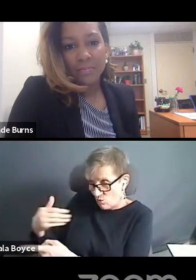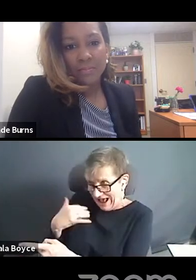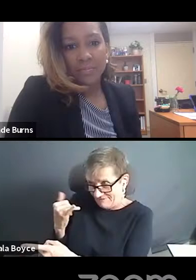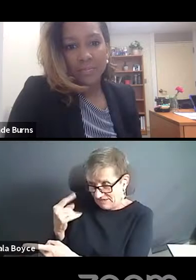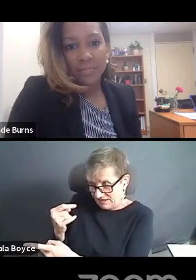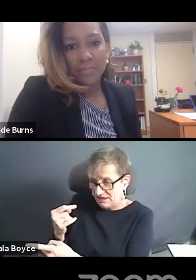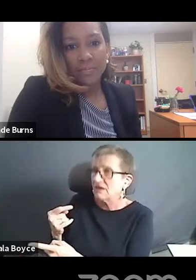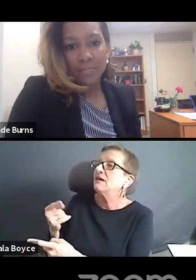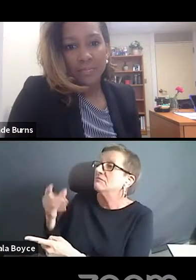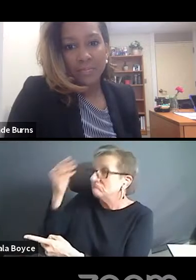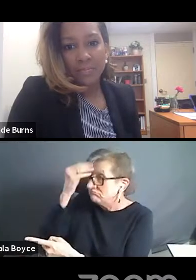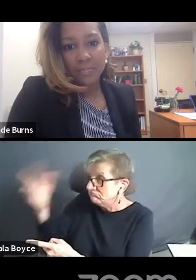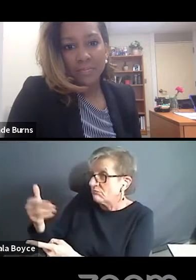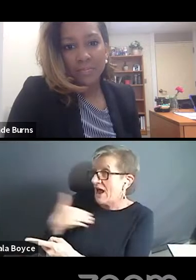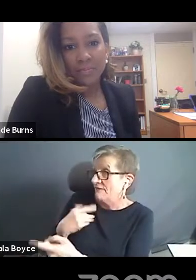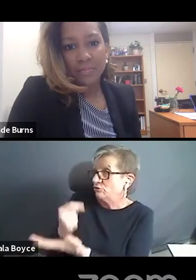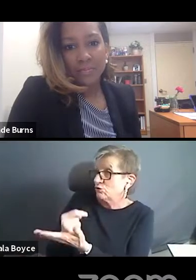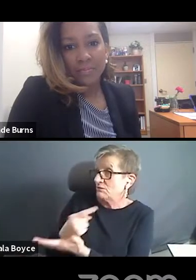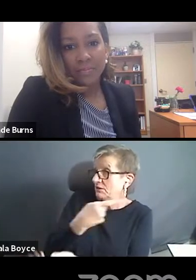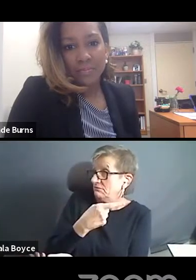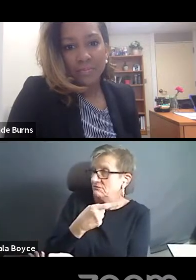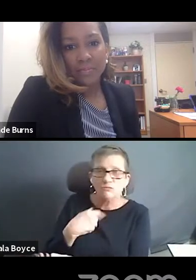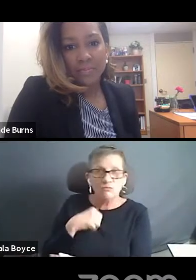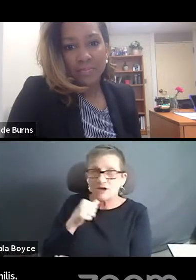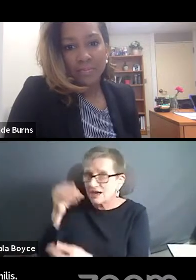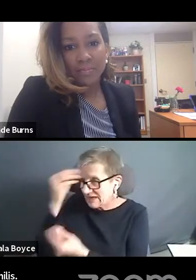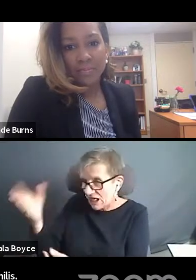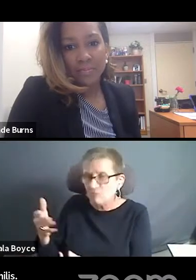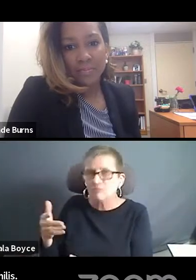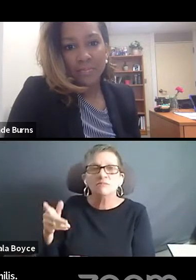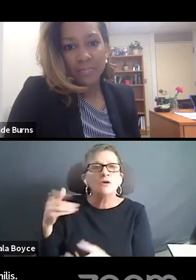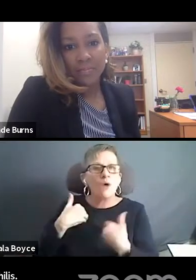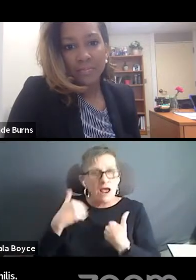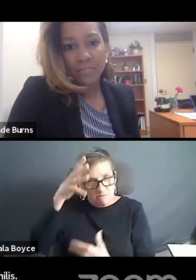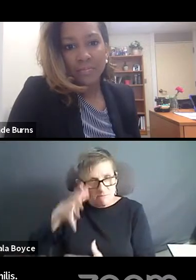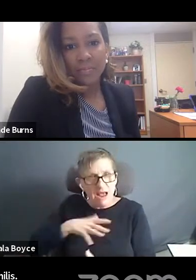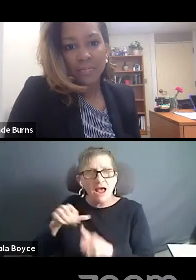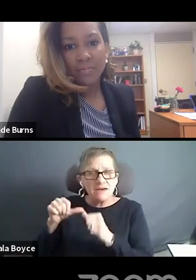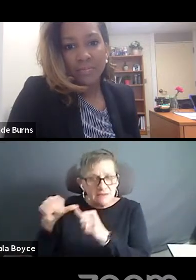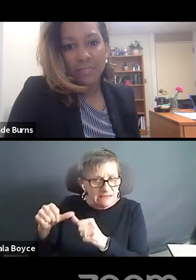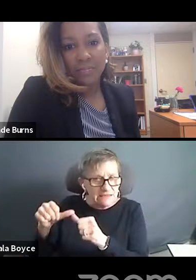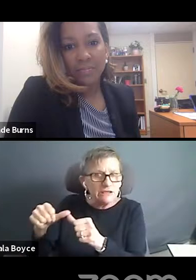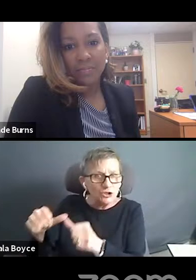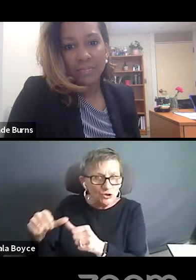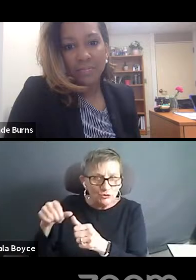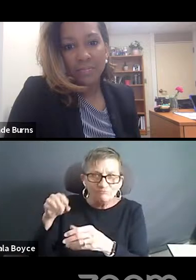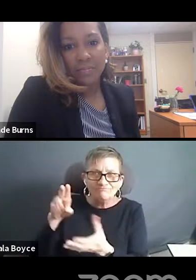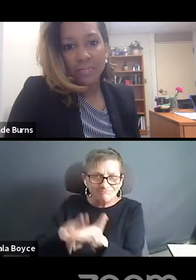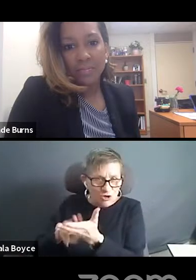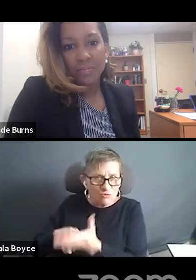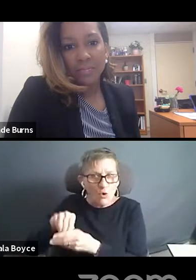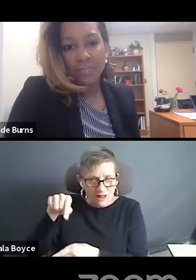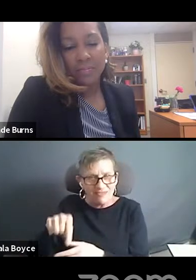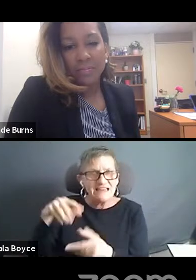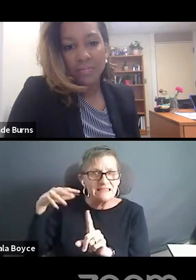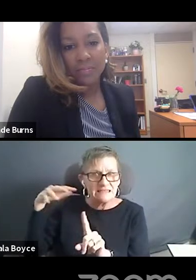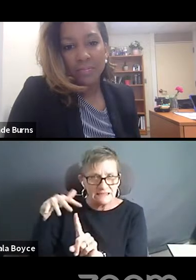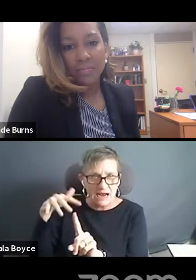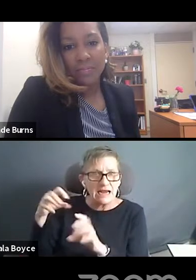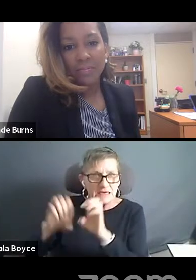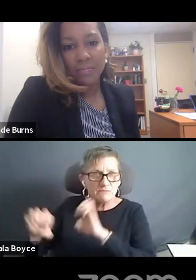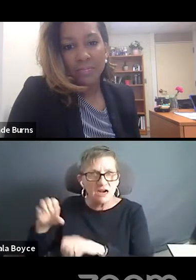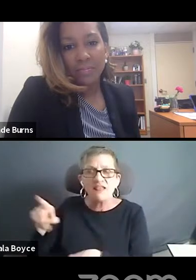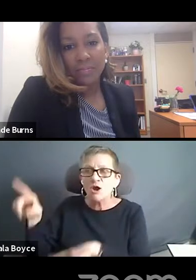had treatment for it. And so there are men that were continued to be enrolled in this study that were tested and